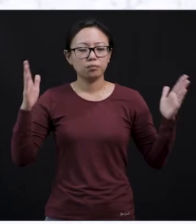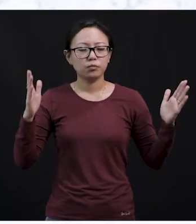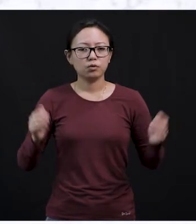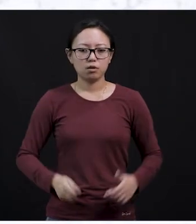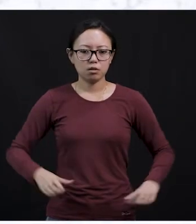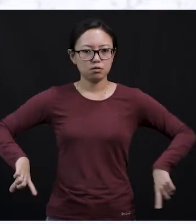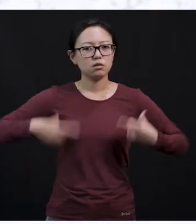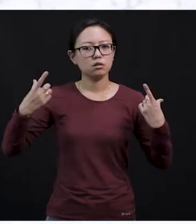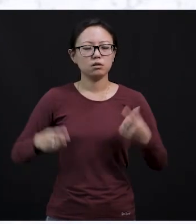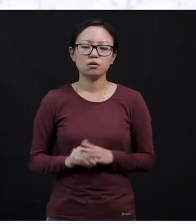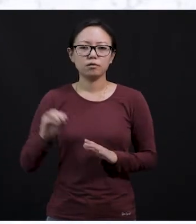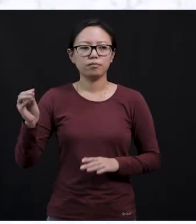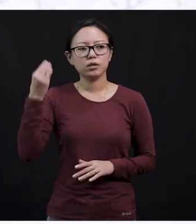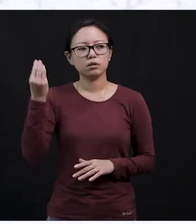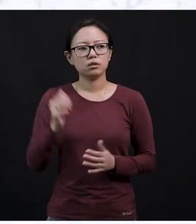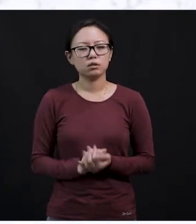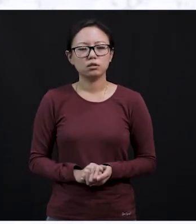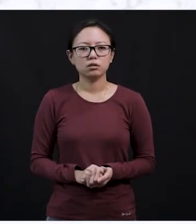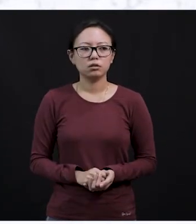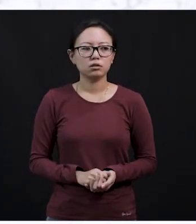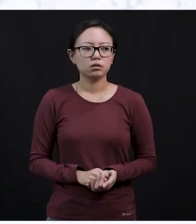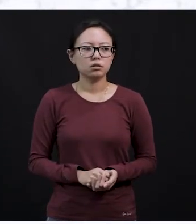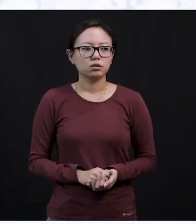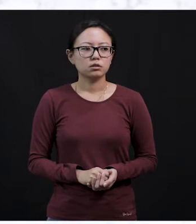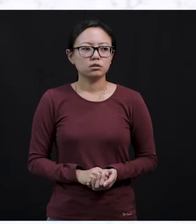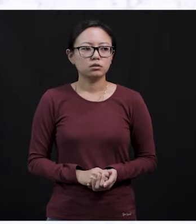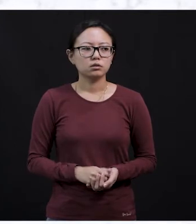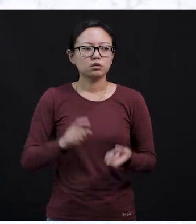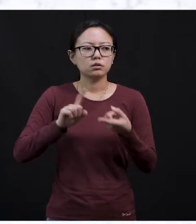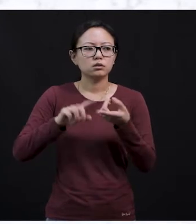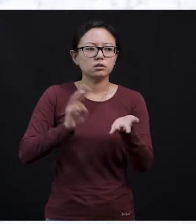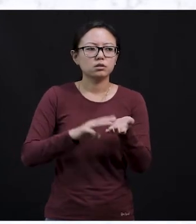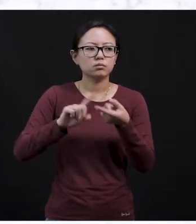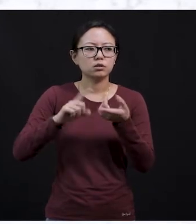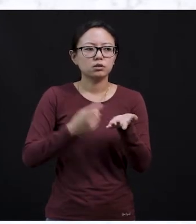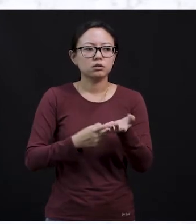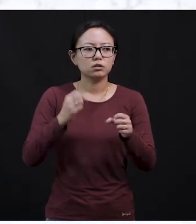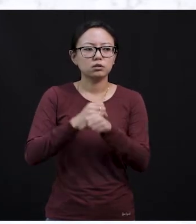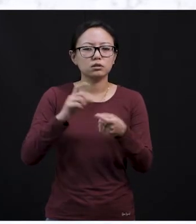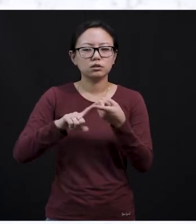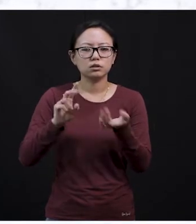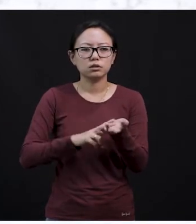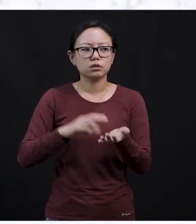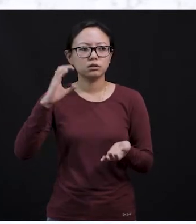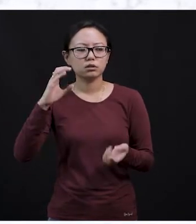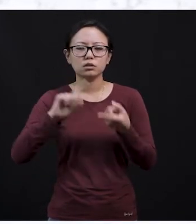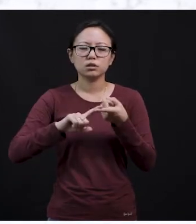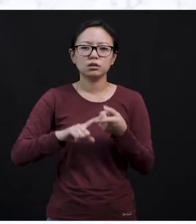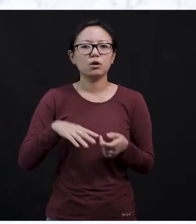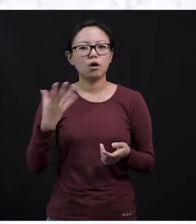what it was previously. So emergence of new towns, and we are going to begin with the city of Bombay. So you